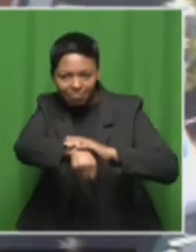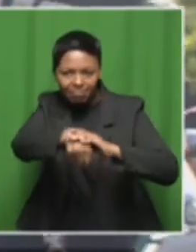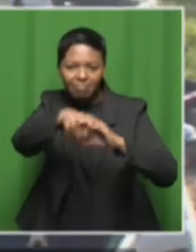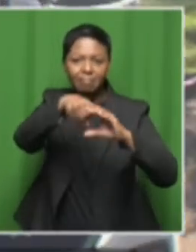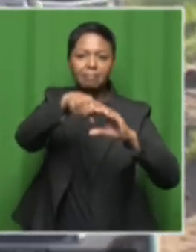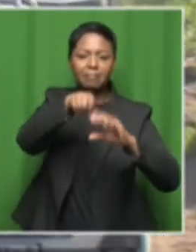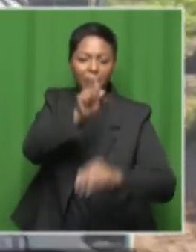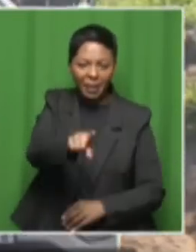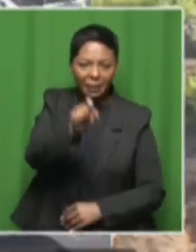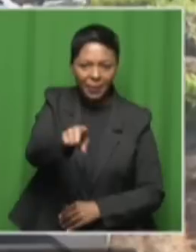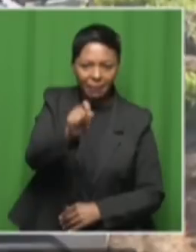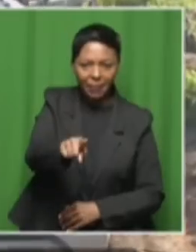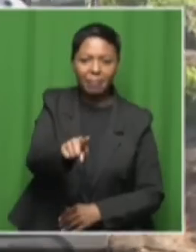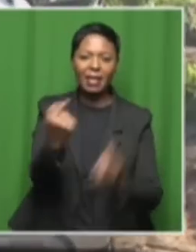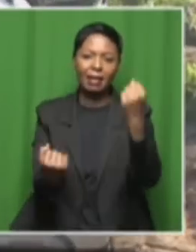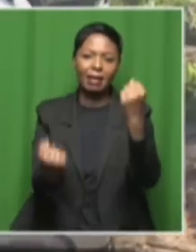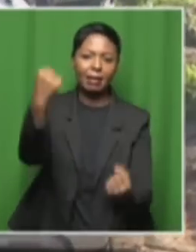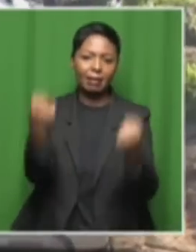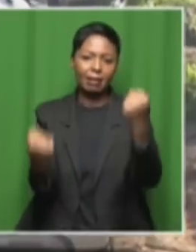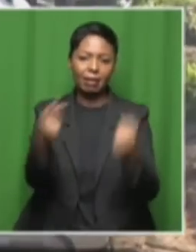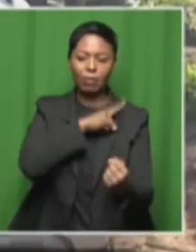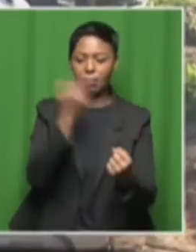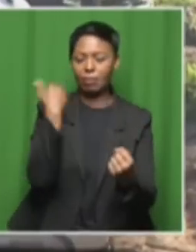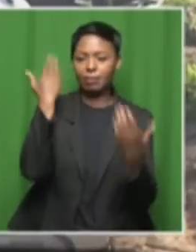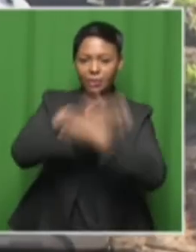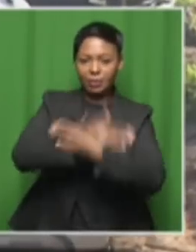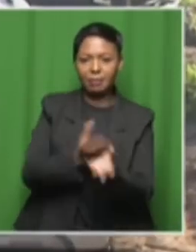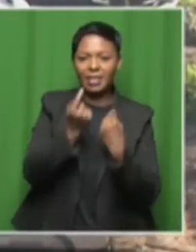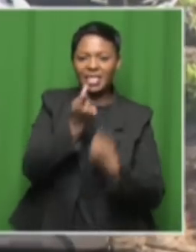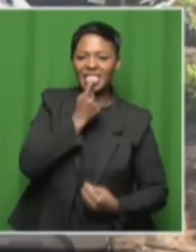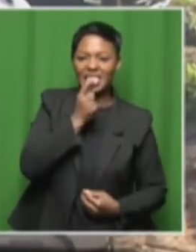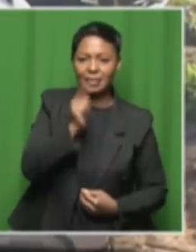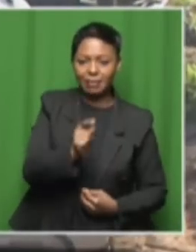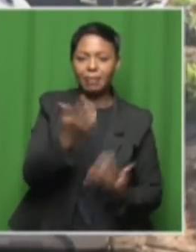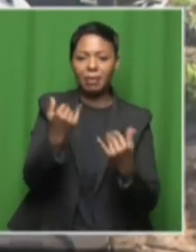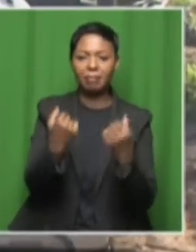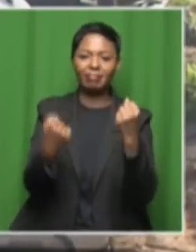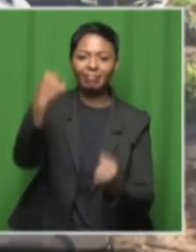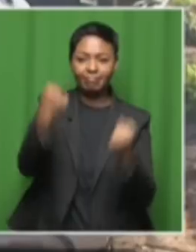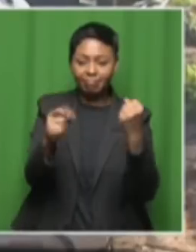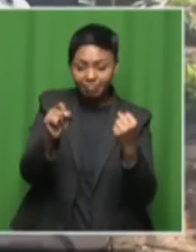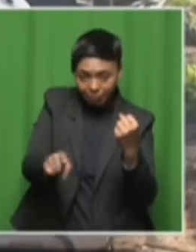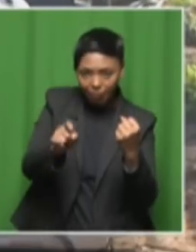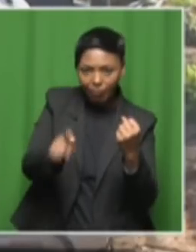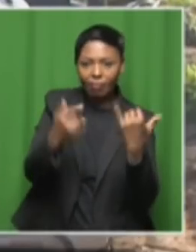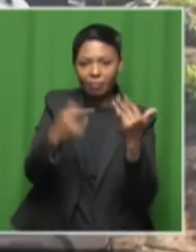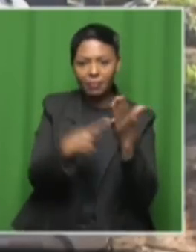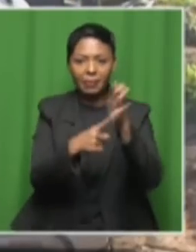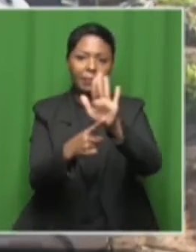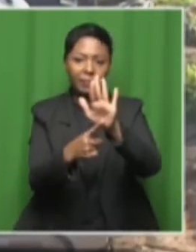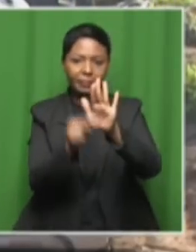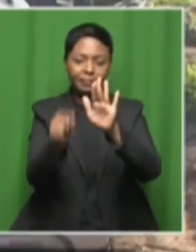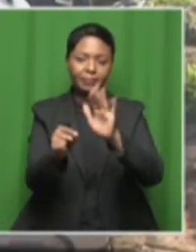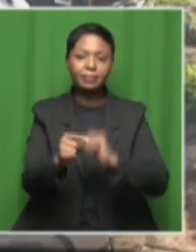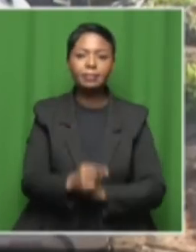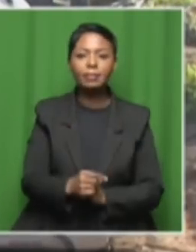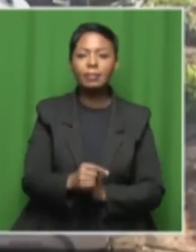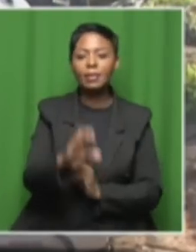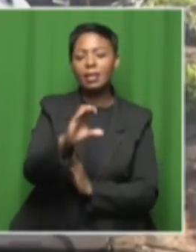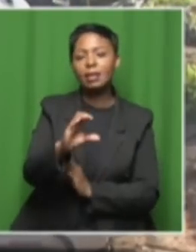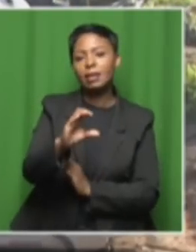that is in fact the car that the police constables were travelling in. And of course, Griselda